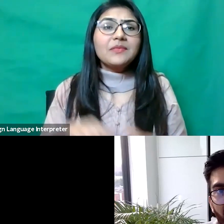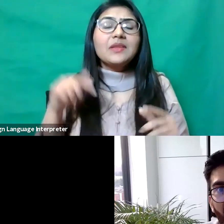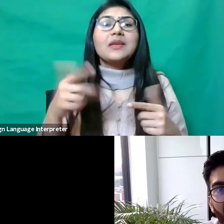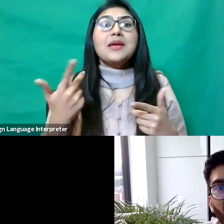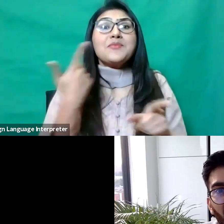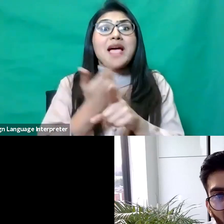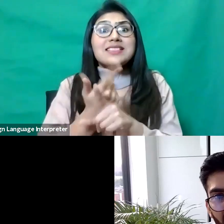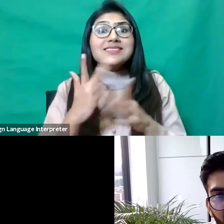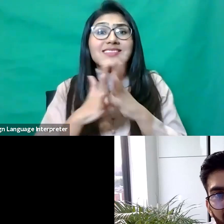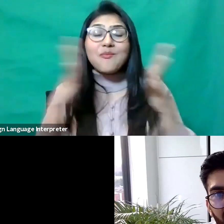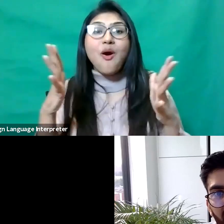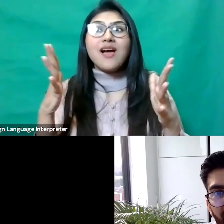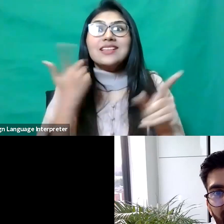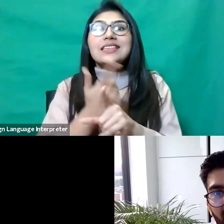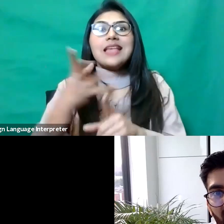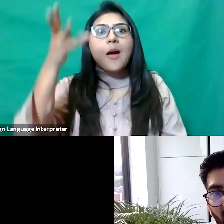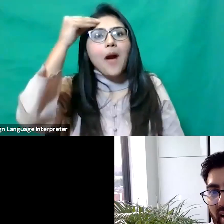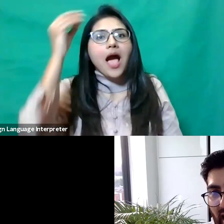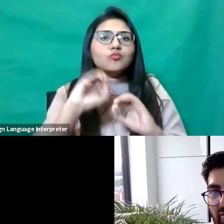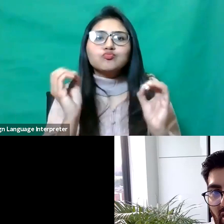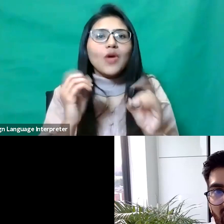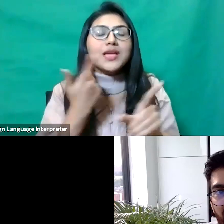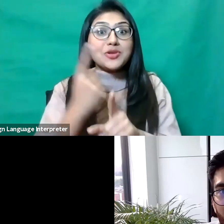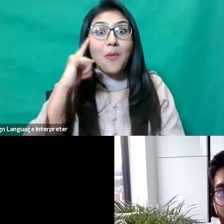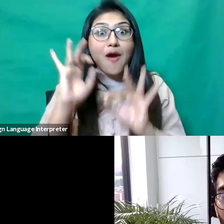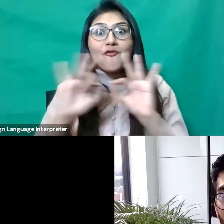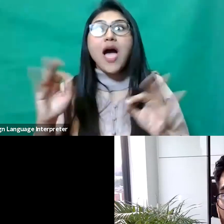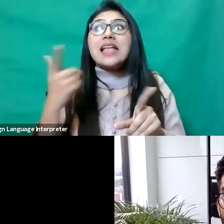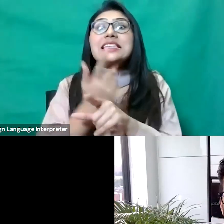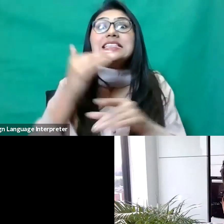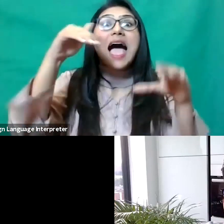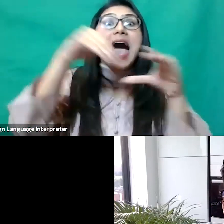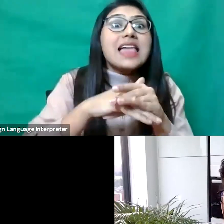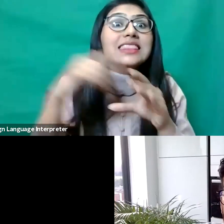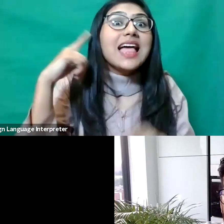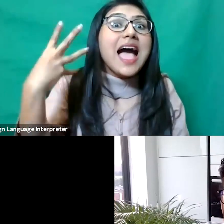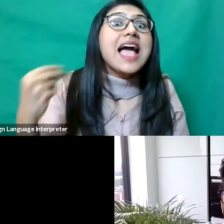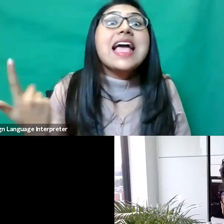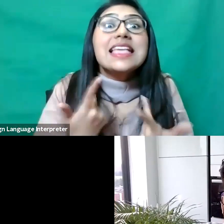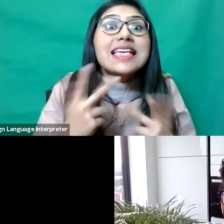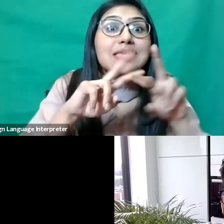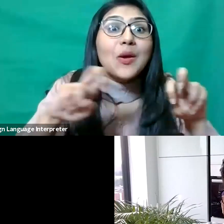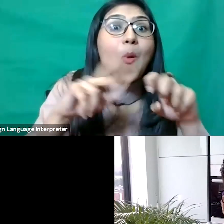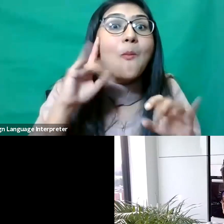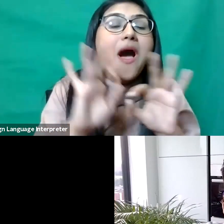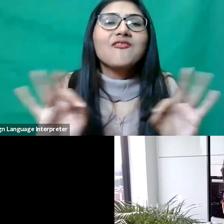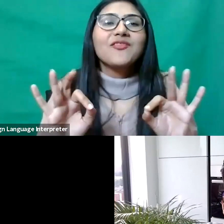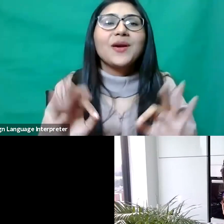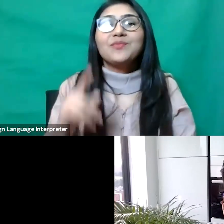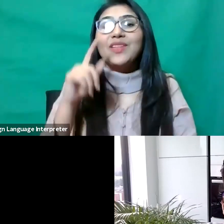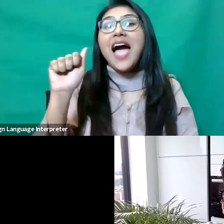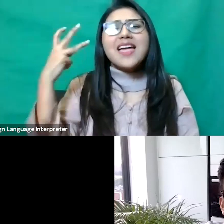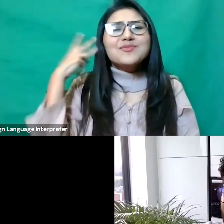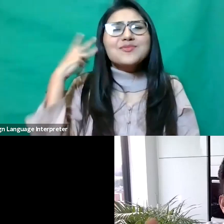teachers, they had a lack of knowledge about the hearing loss. I totally agree with you. It's not just teachers, it's the